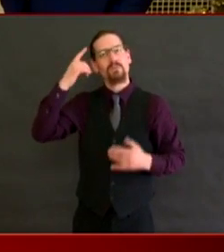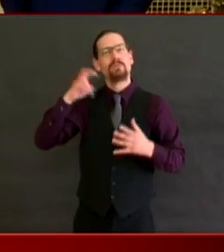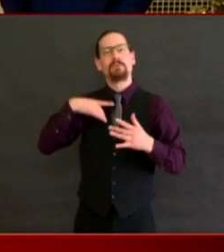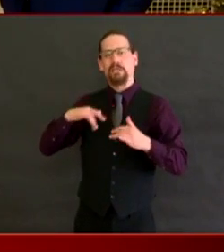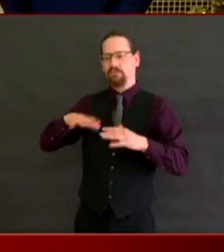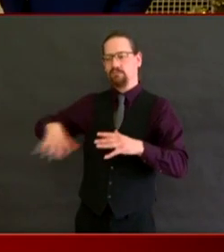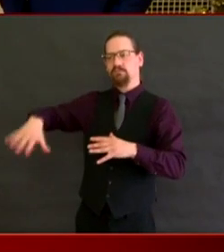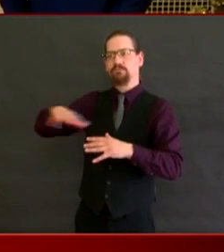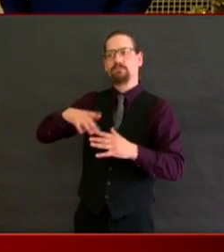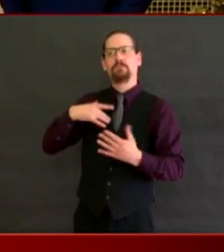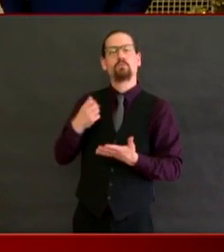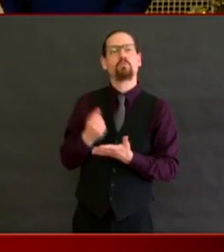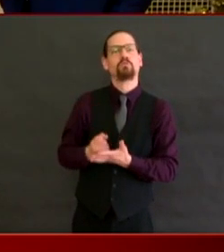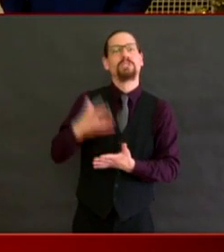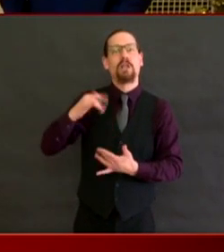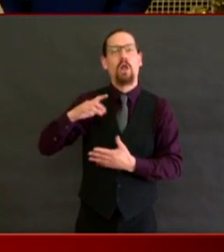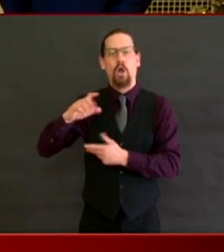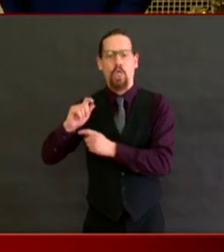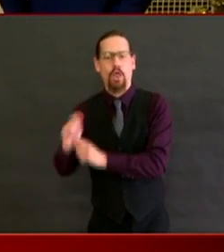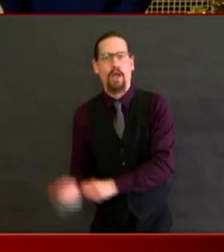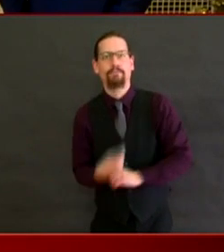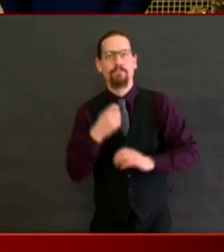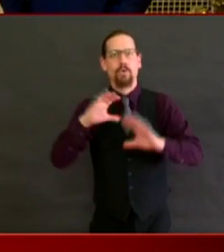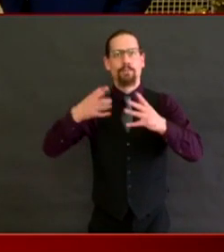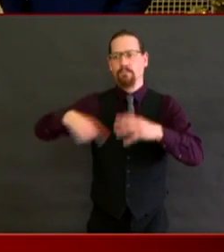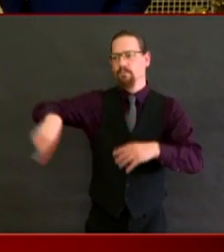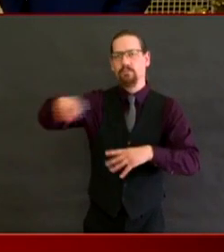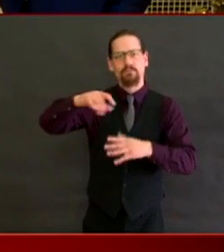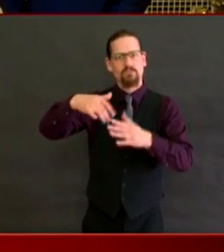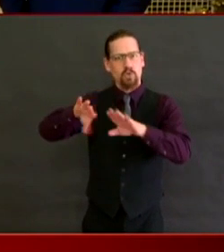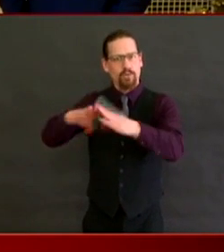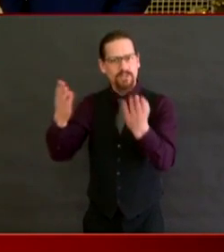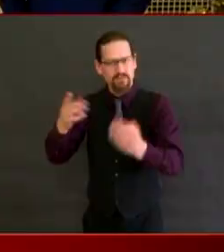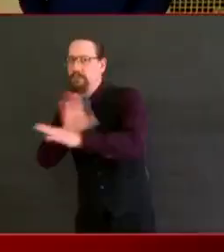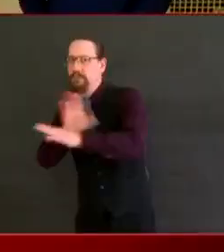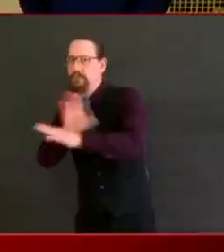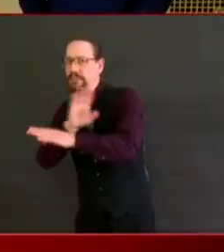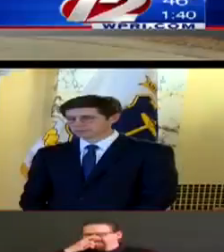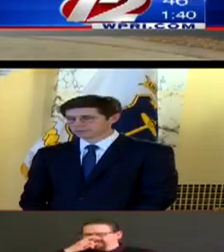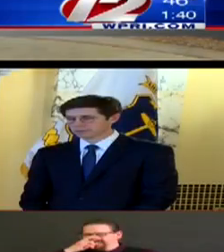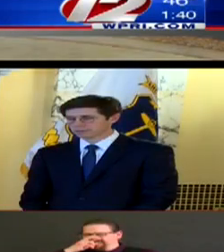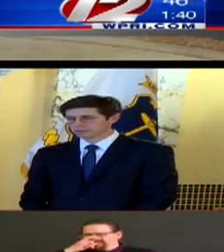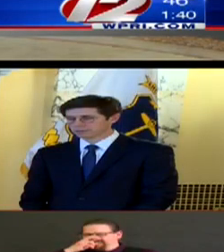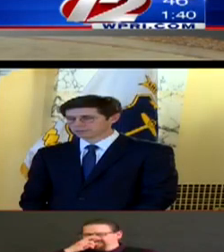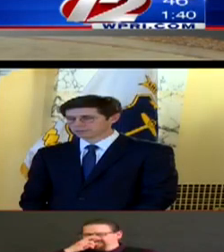So it's a good question, and I'm going to continue to look at golf courses. At this point,